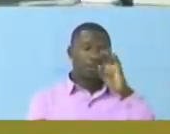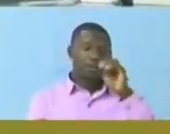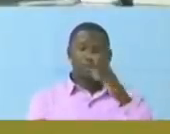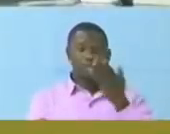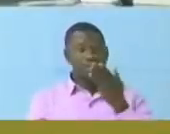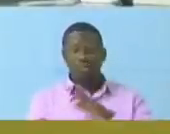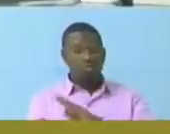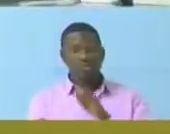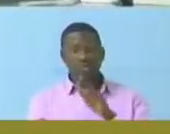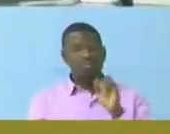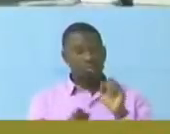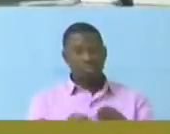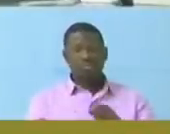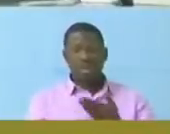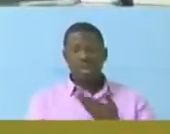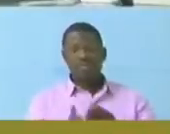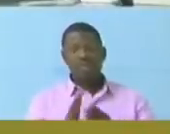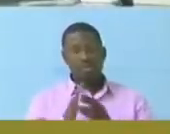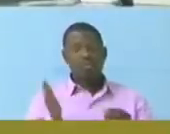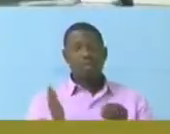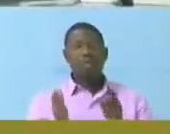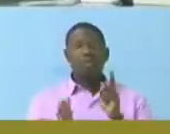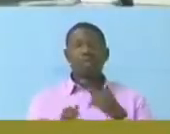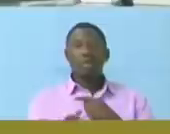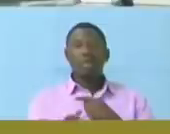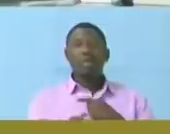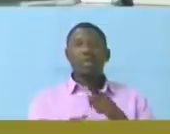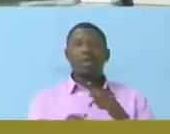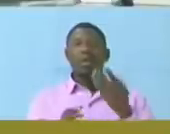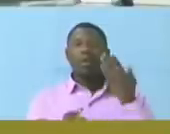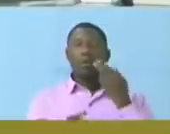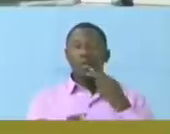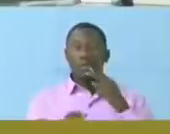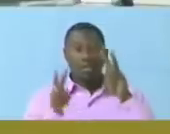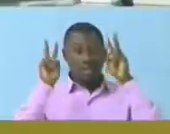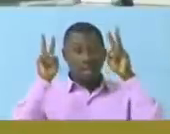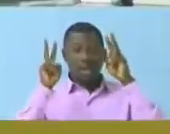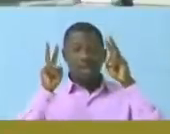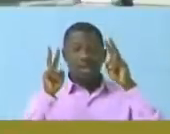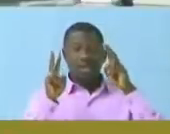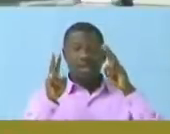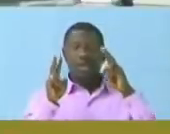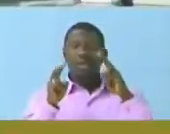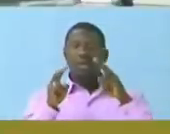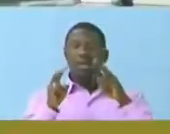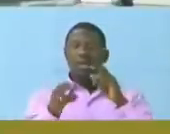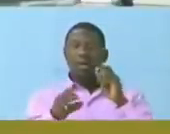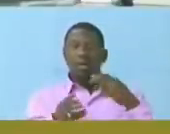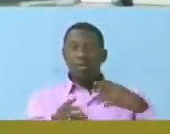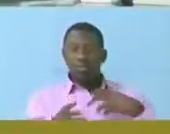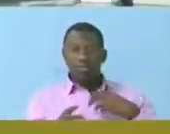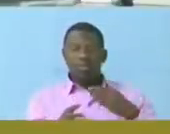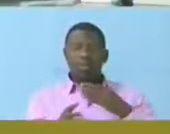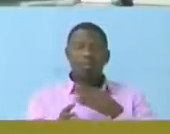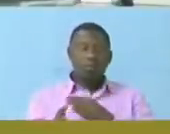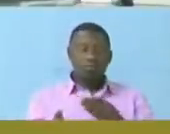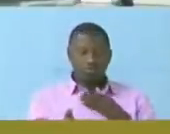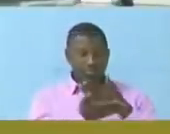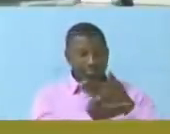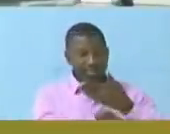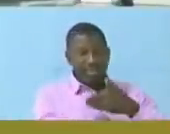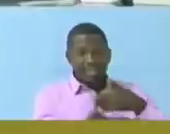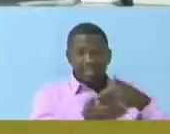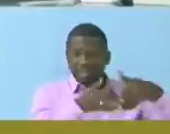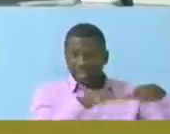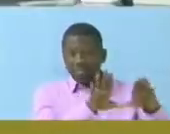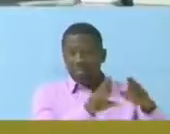But his reaction to the dismissal, that is obvious that it should be available at the police headquarters. Well, listo, what will be